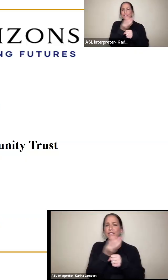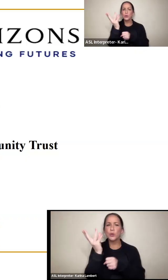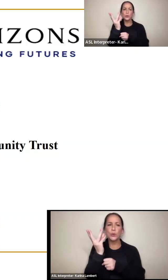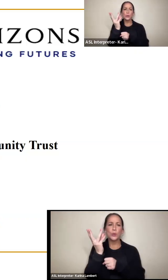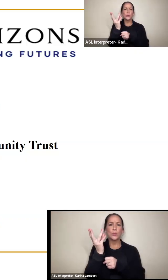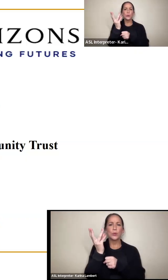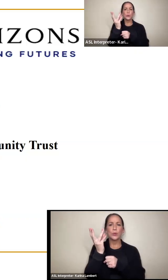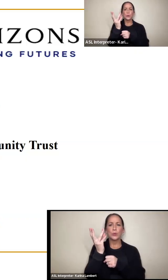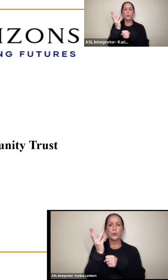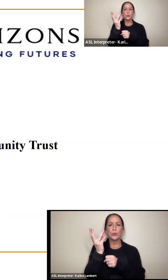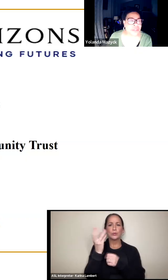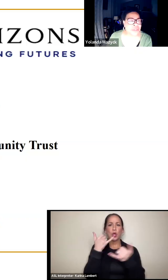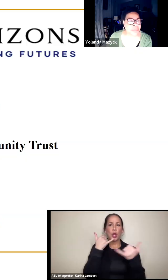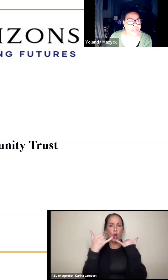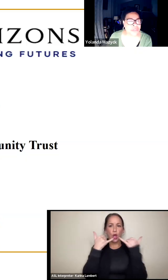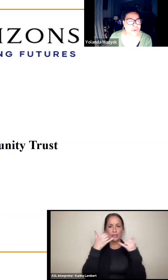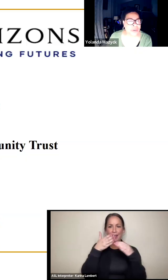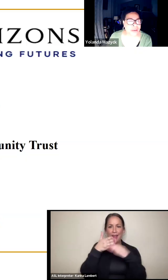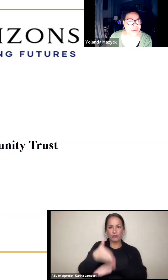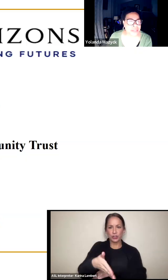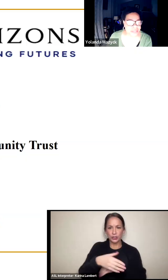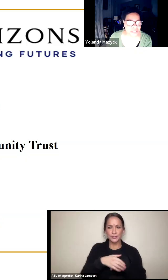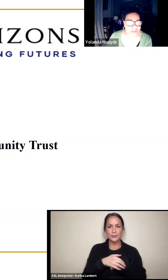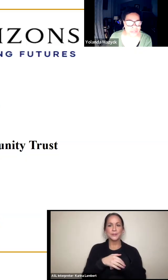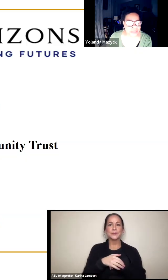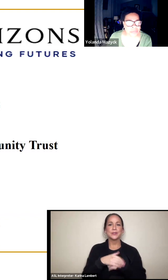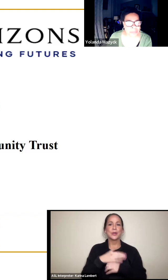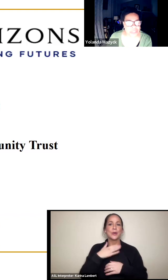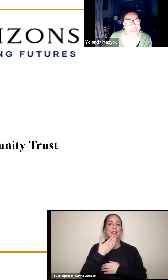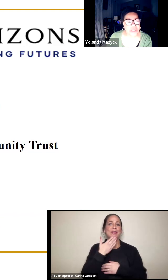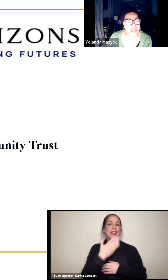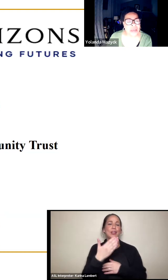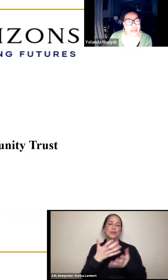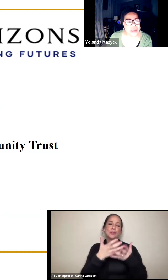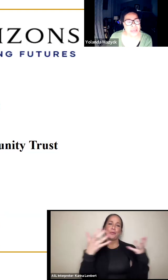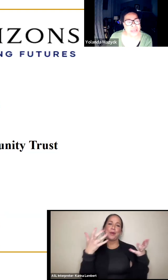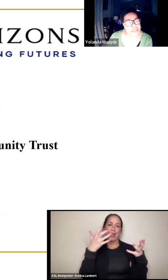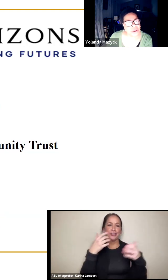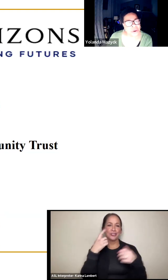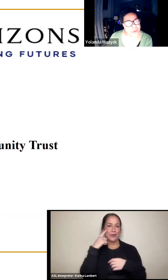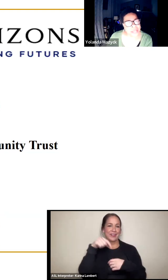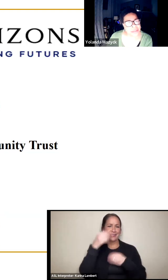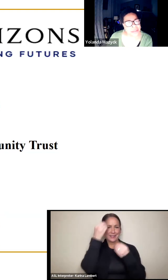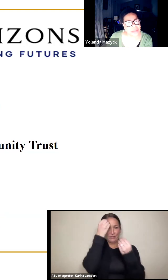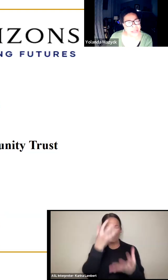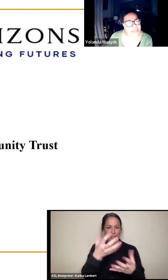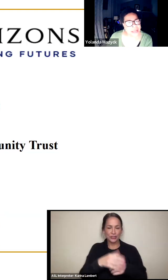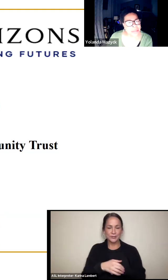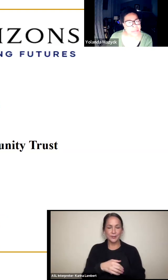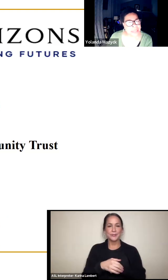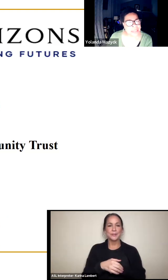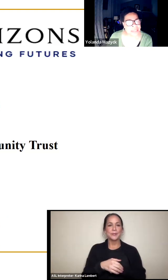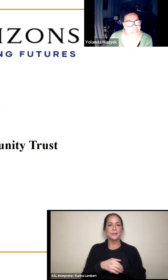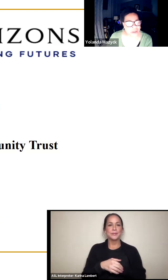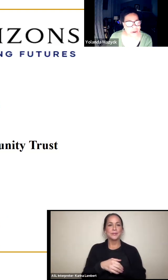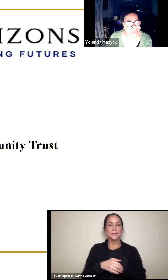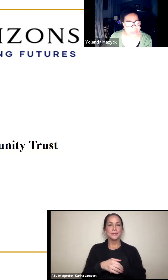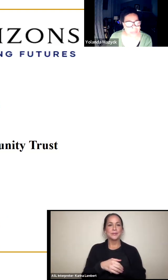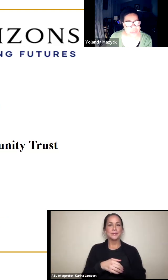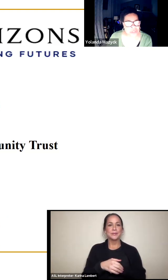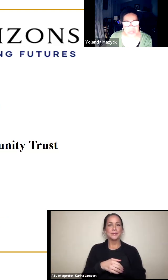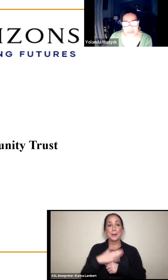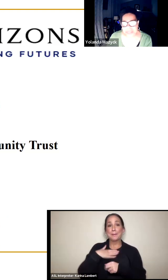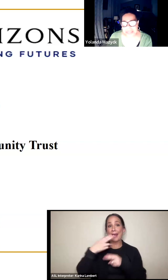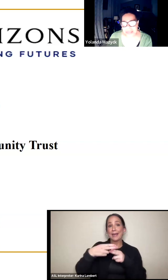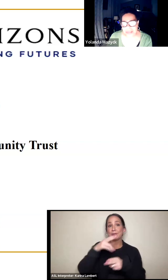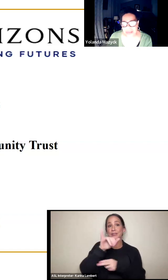calls after. So thank you so much for allowing us to share this information. So as Melissa shared, my